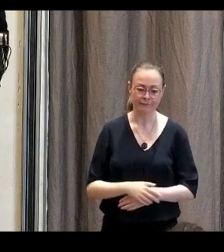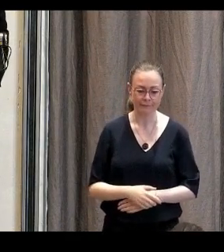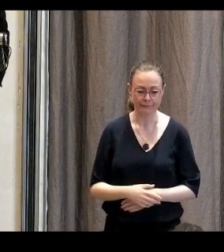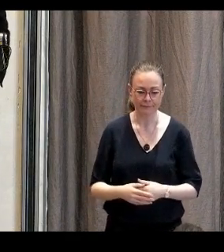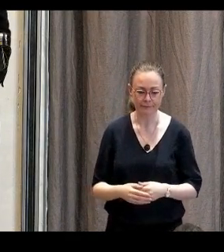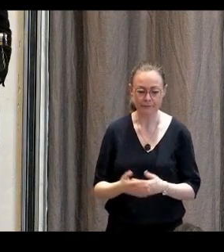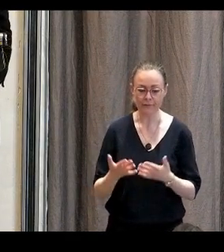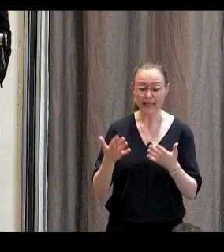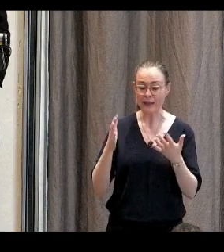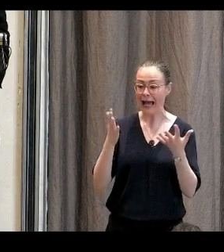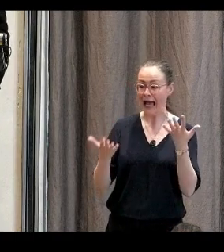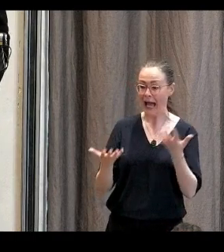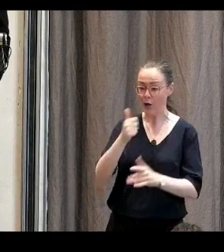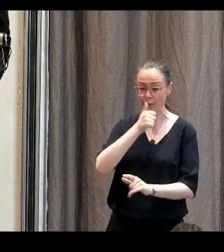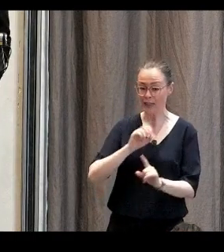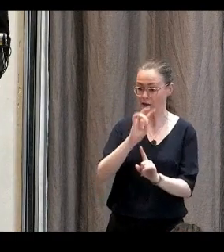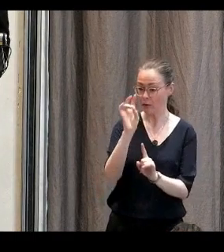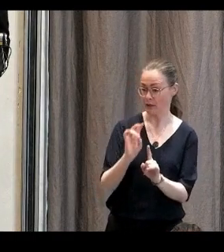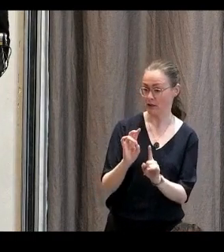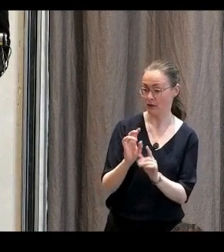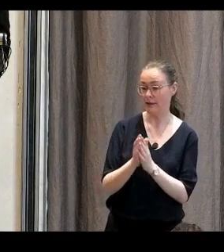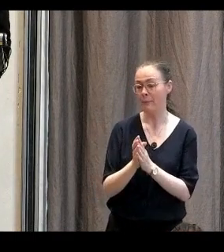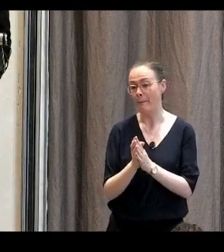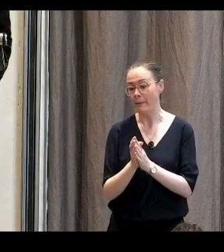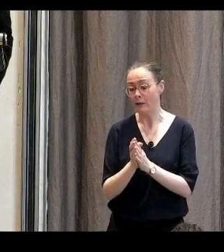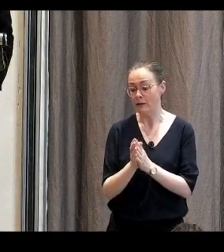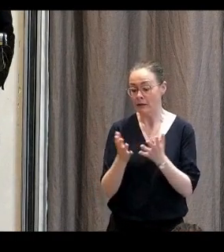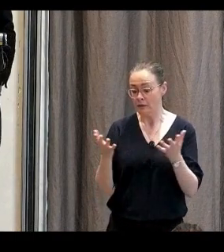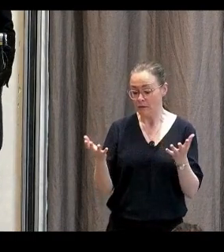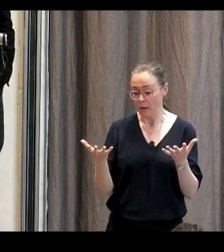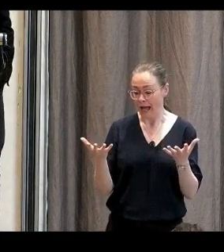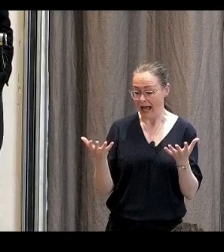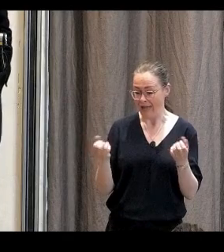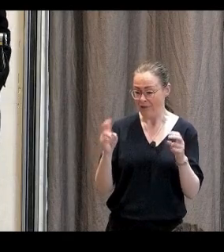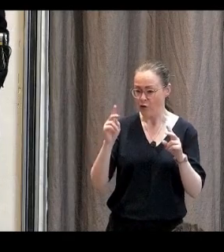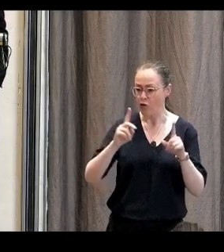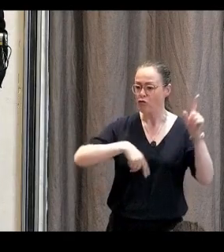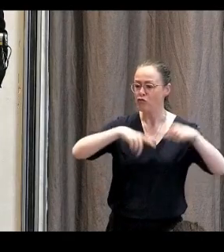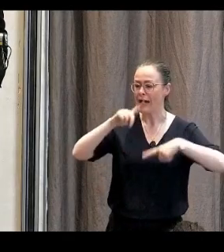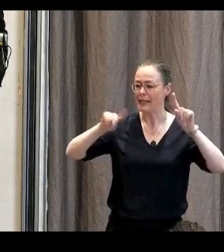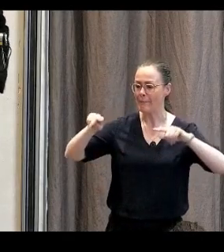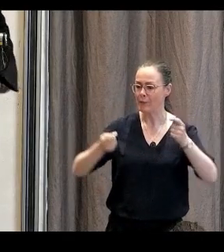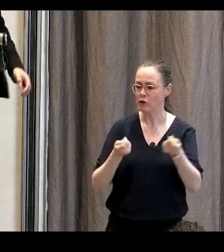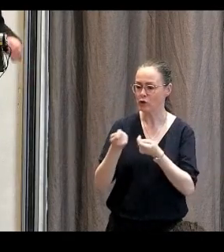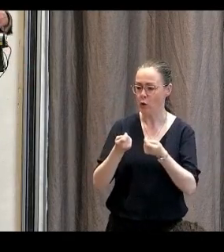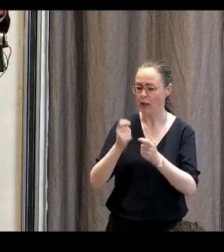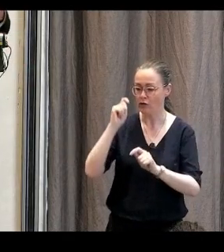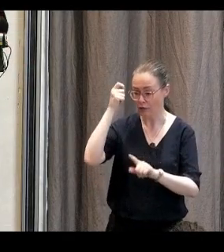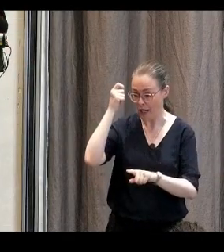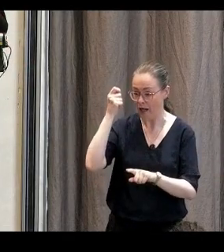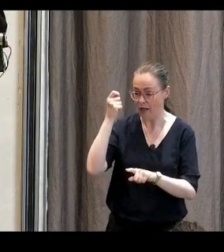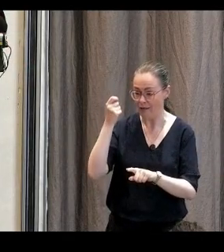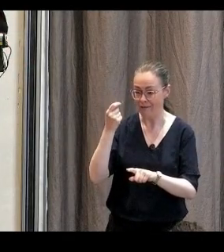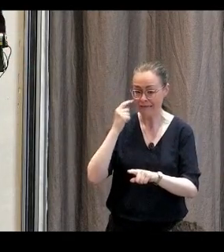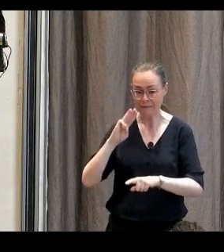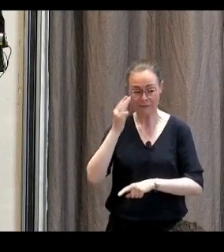And the way we approach answering these sorts of questions is to undertake what we call a randomized controlled trial, and the